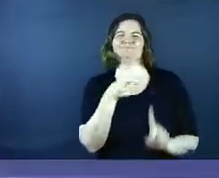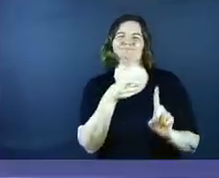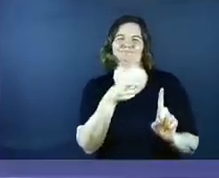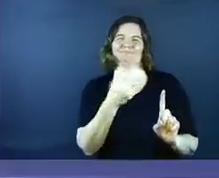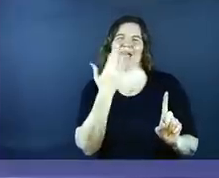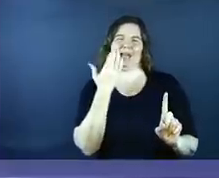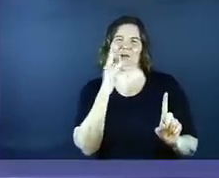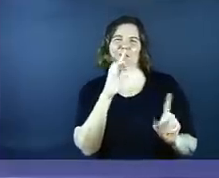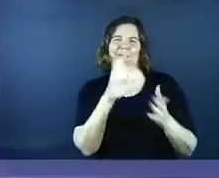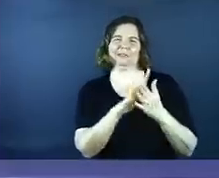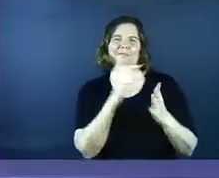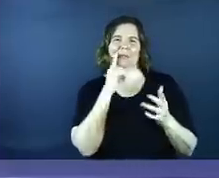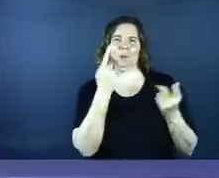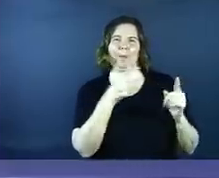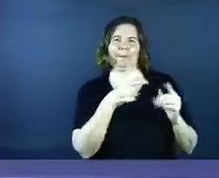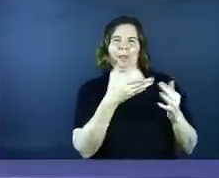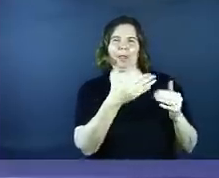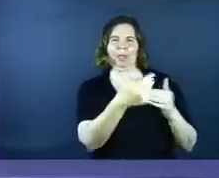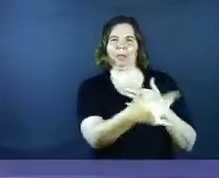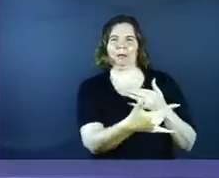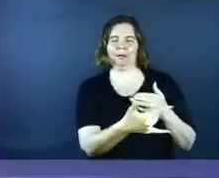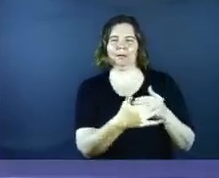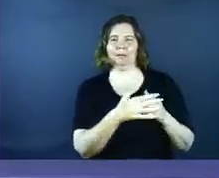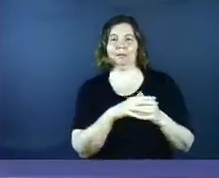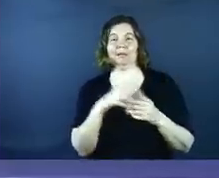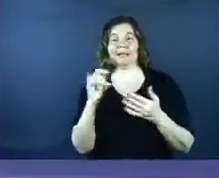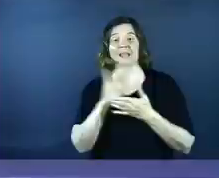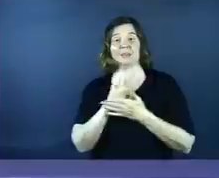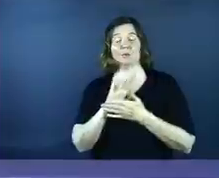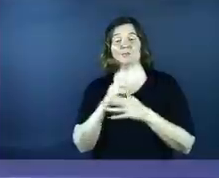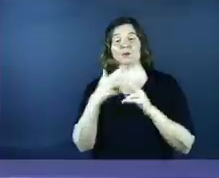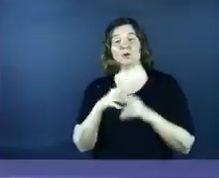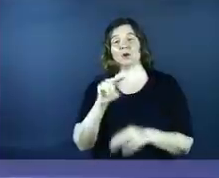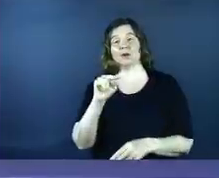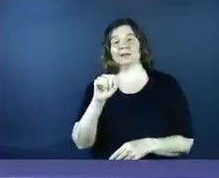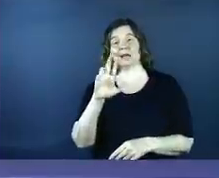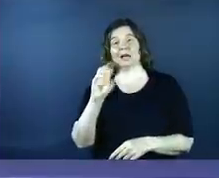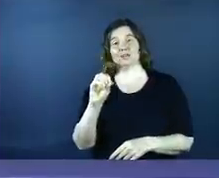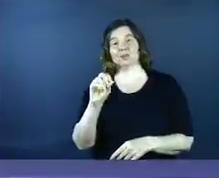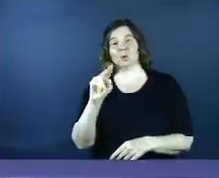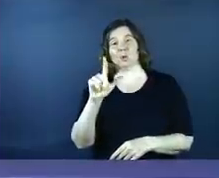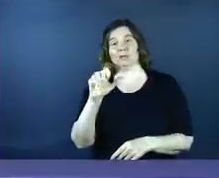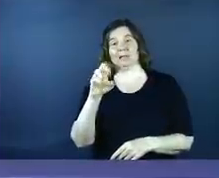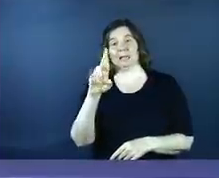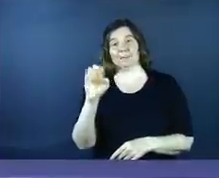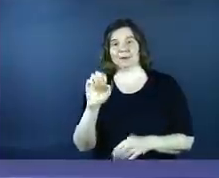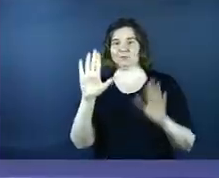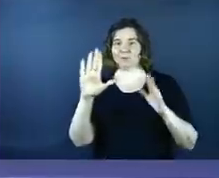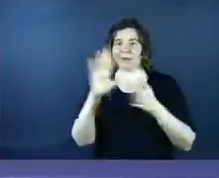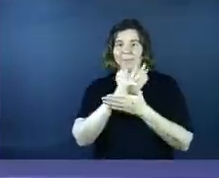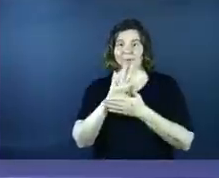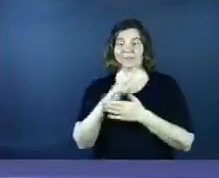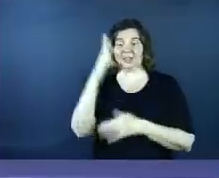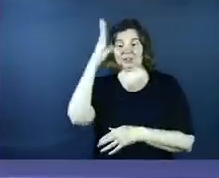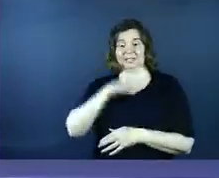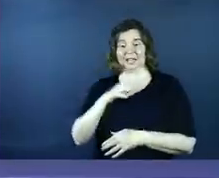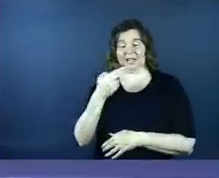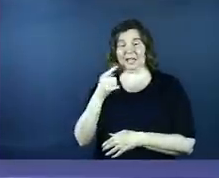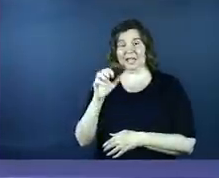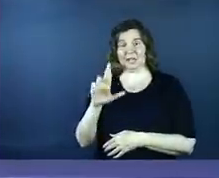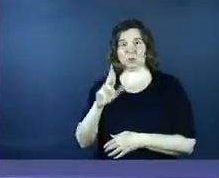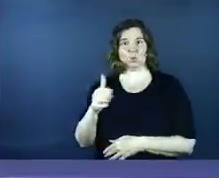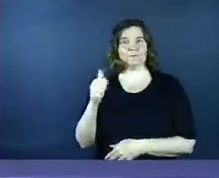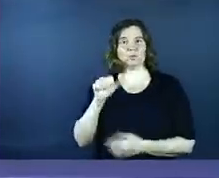where everything is going to head. Even in Nacho Libre, which is a great movie, I highly recommend it. There's this guy, Hector, who refuses